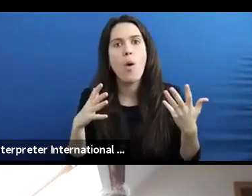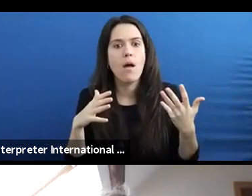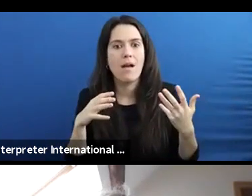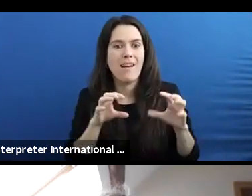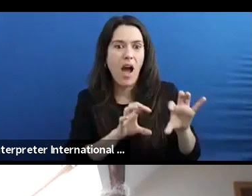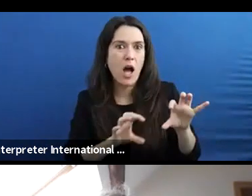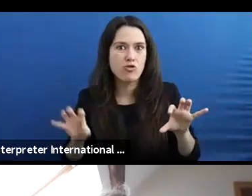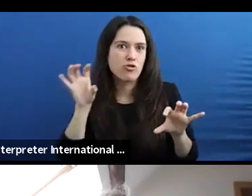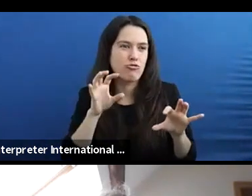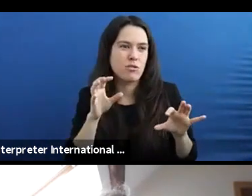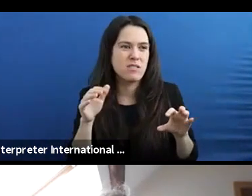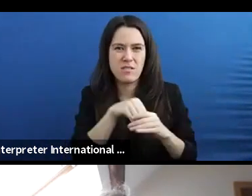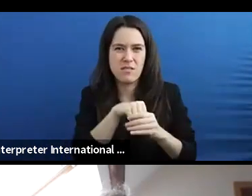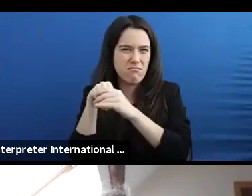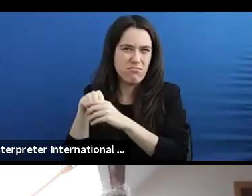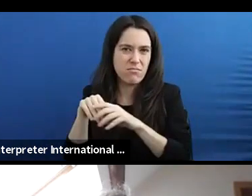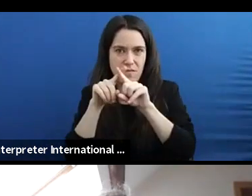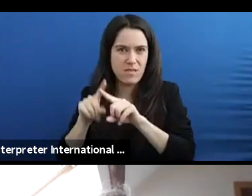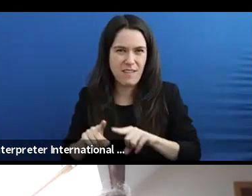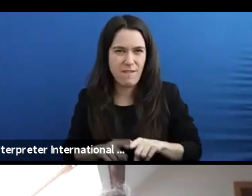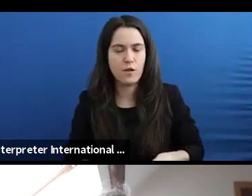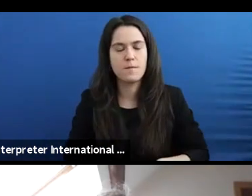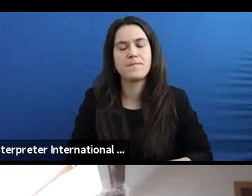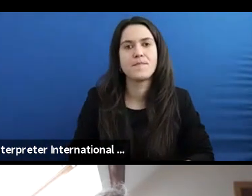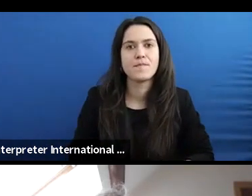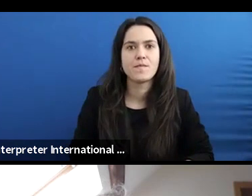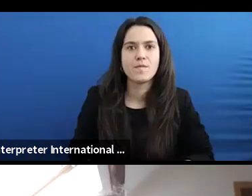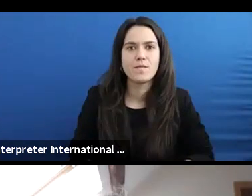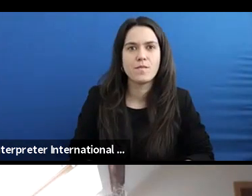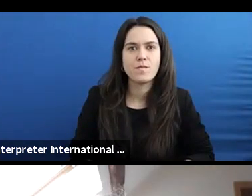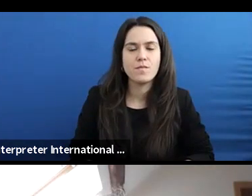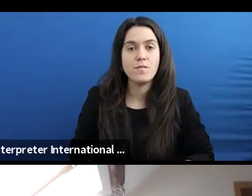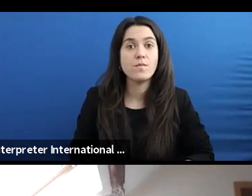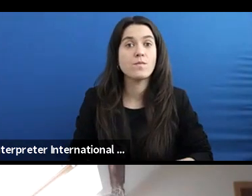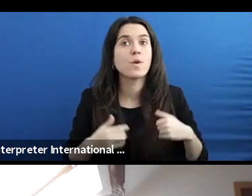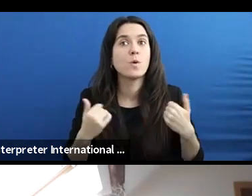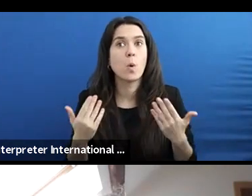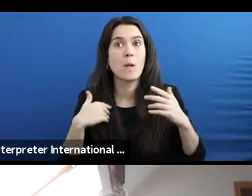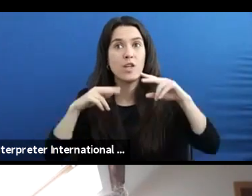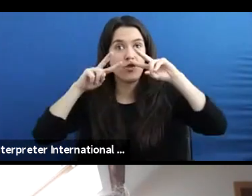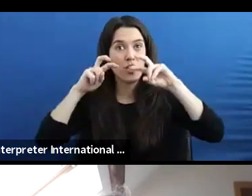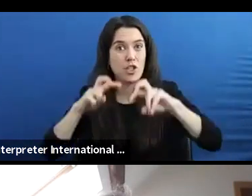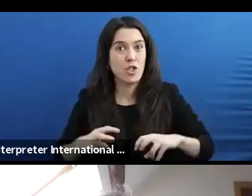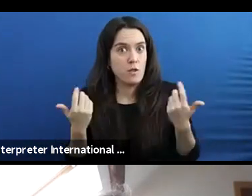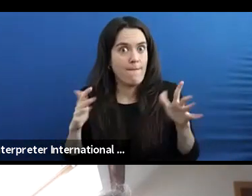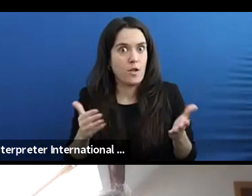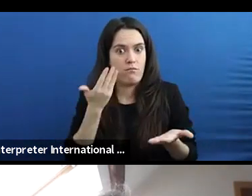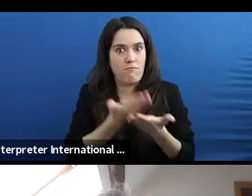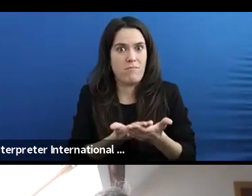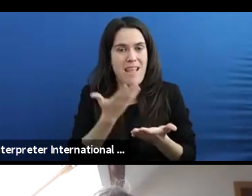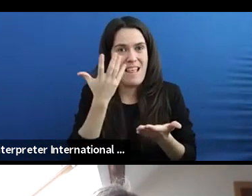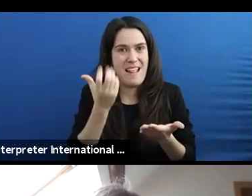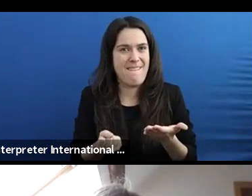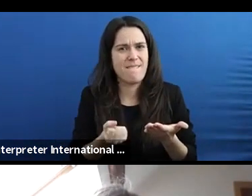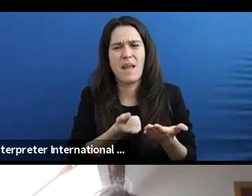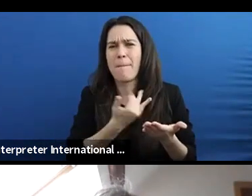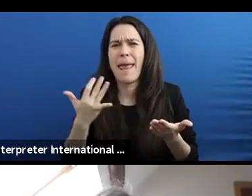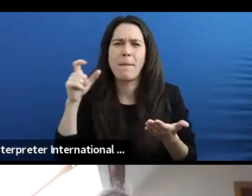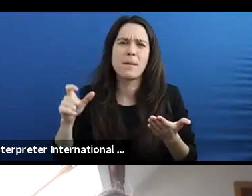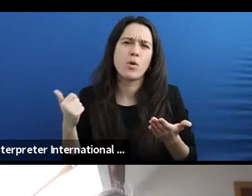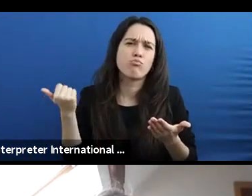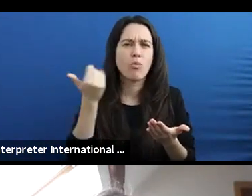actors in the sector. And so the research is done. A lot of people have proposed different strategies